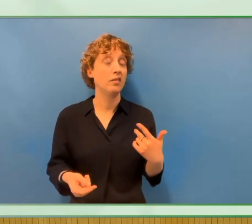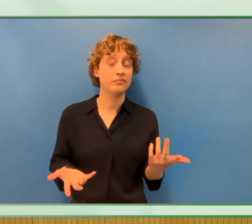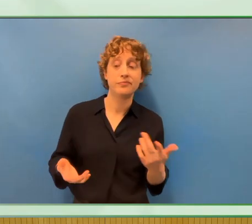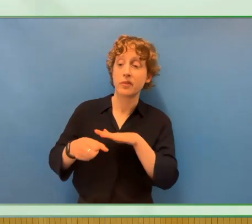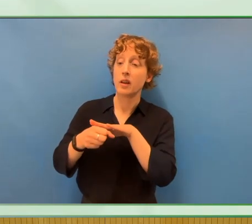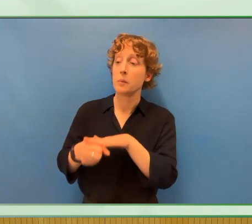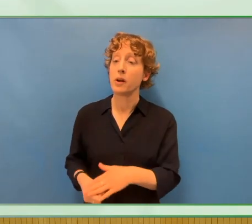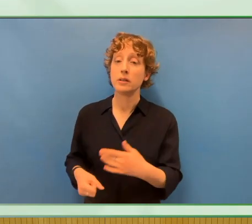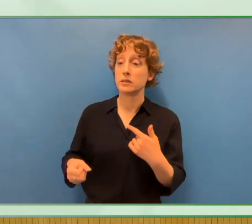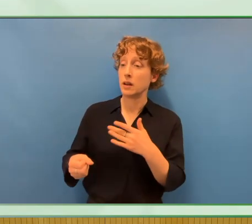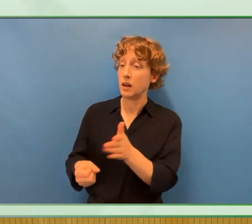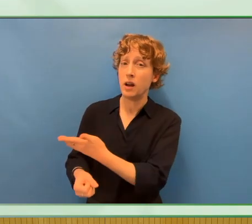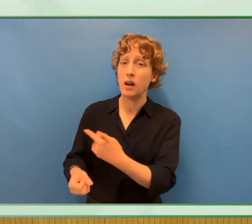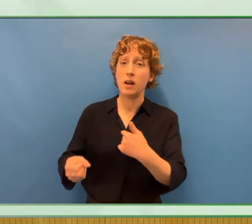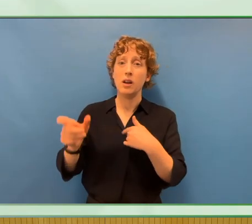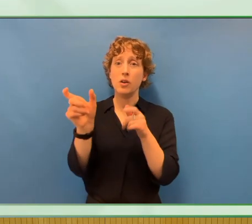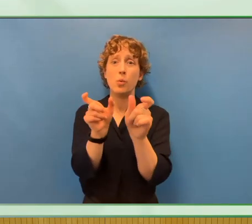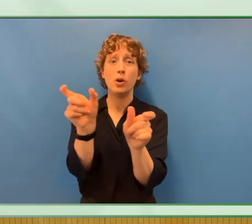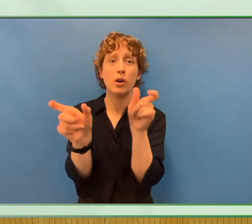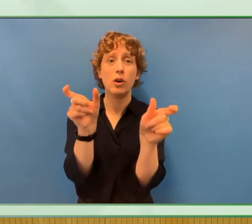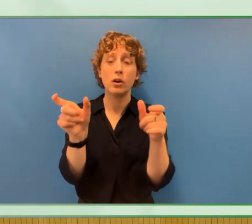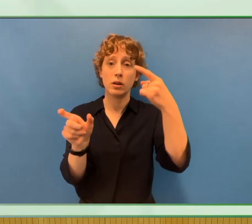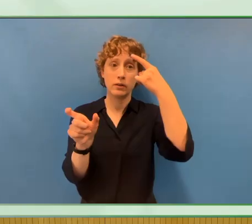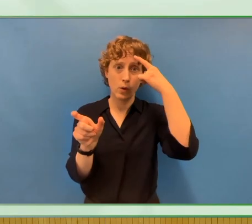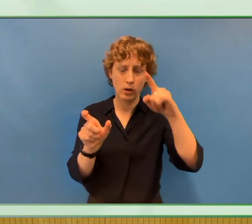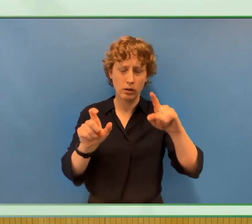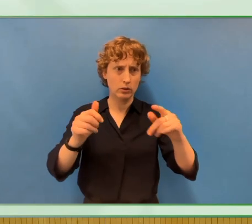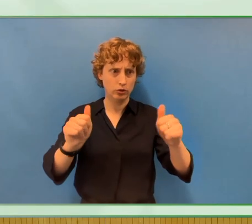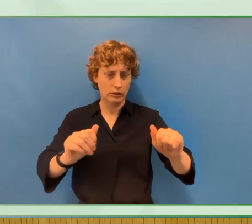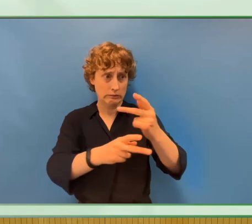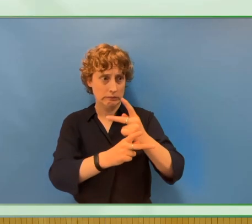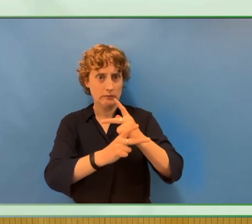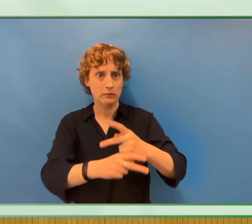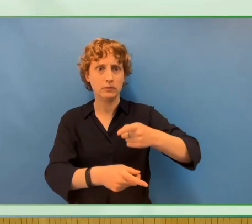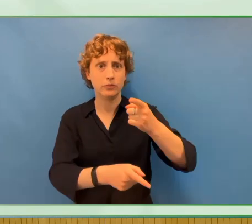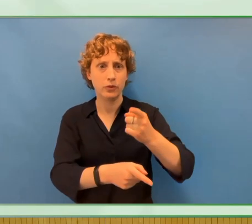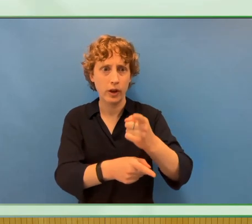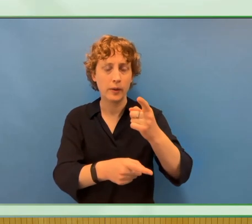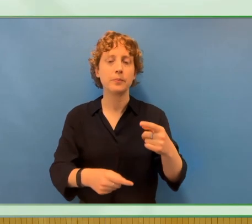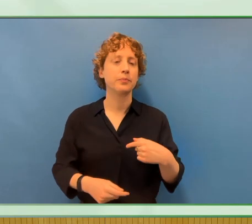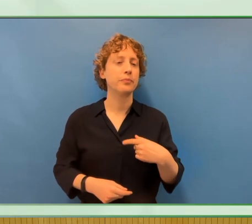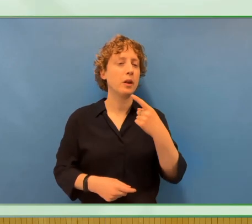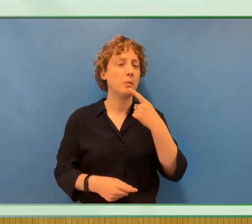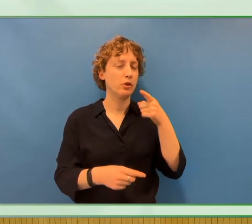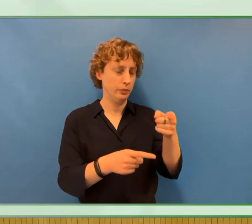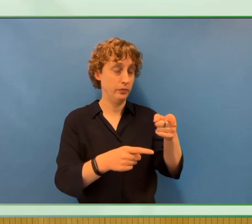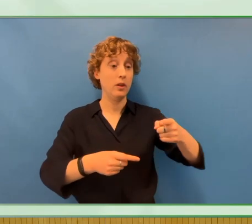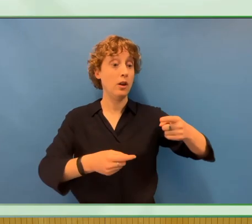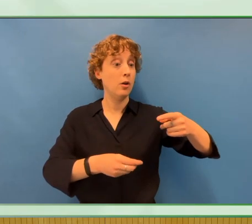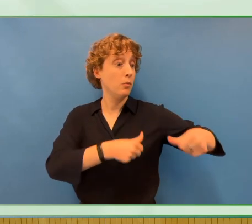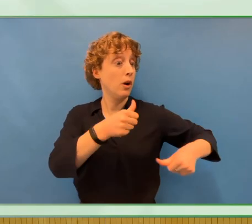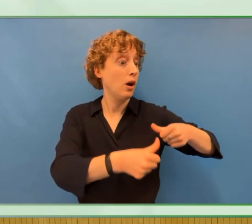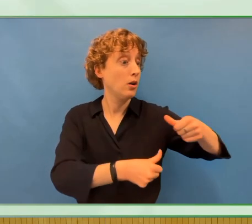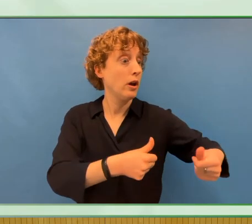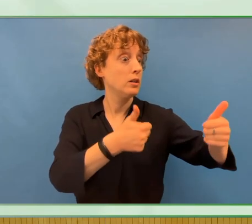fail if you want to try to do it right. I teach a lot about progress over perfection. It's not that you don't want to make something accessible,